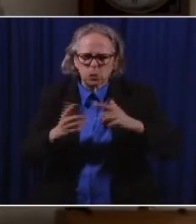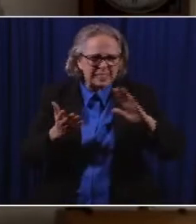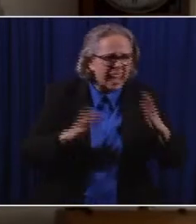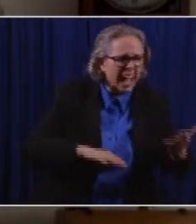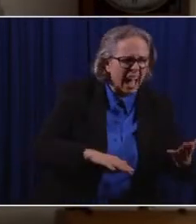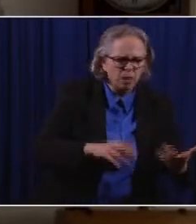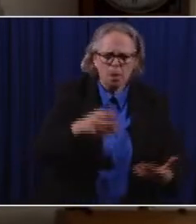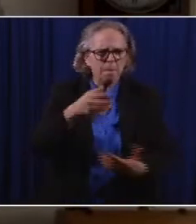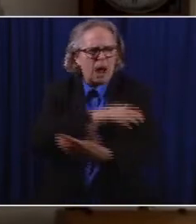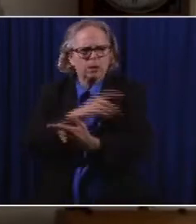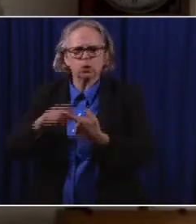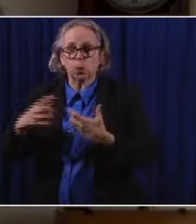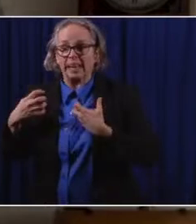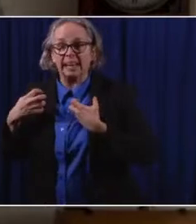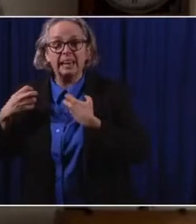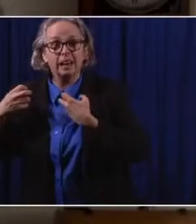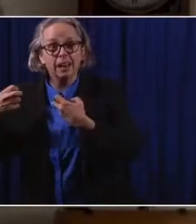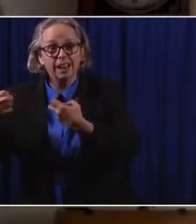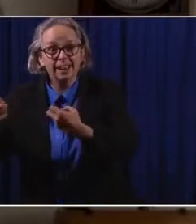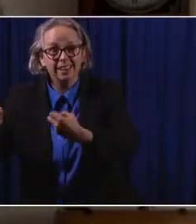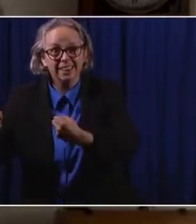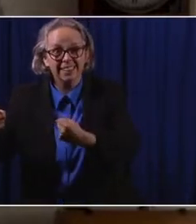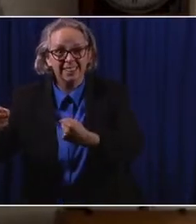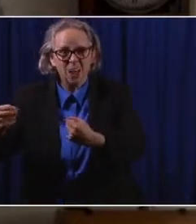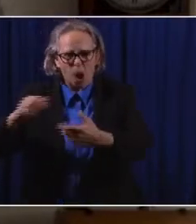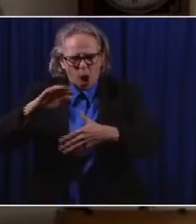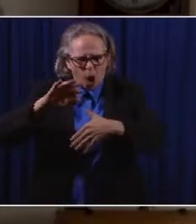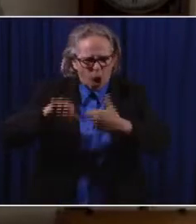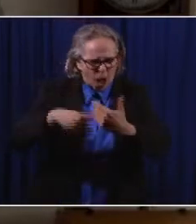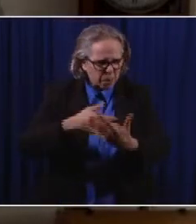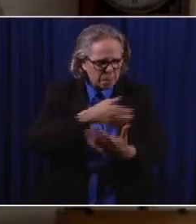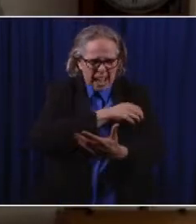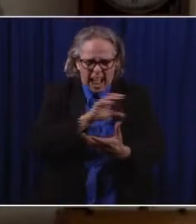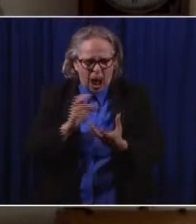committed into the hands of one individual.